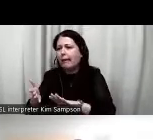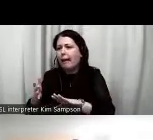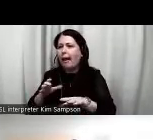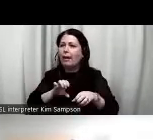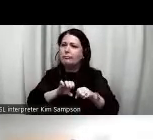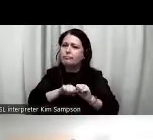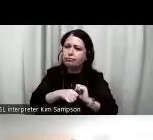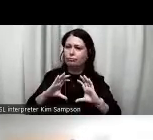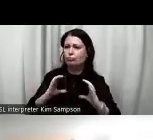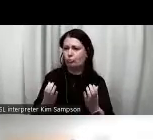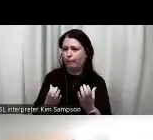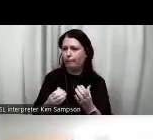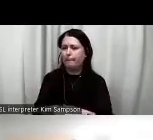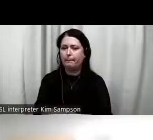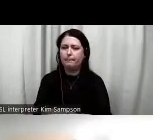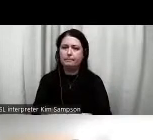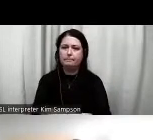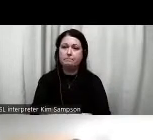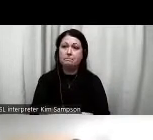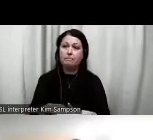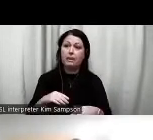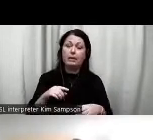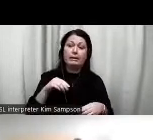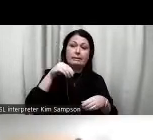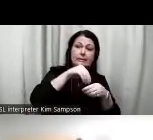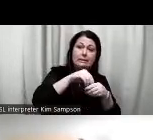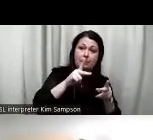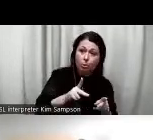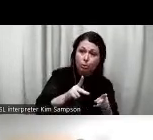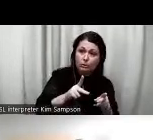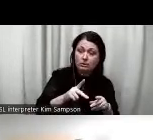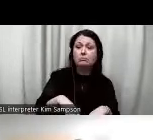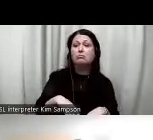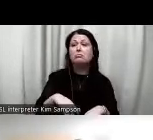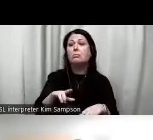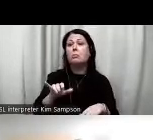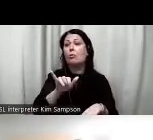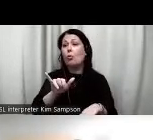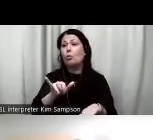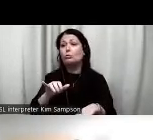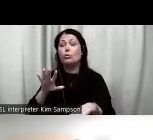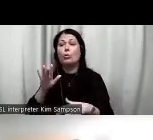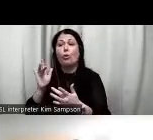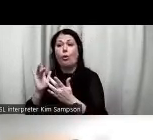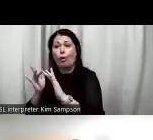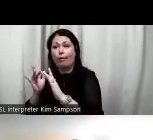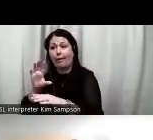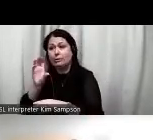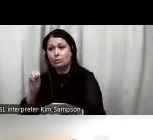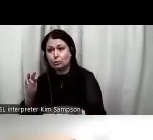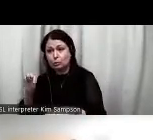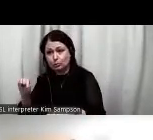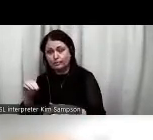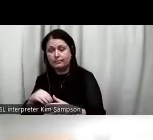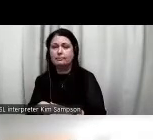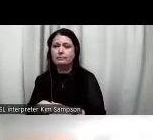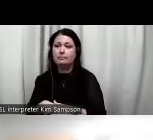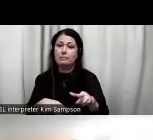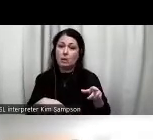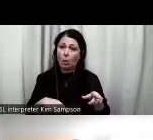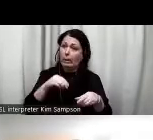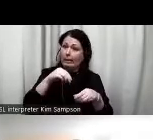between in-person and online groups. I think some of the in-person groups are starting back